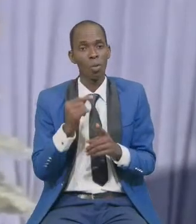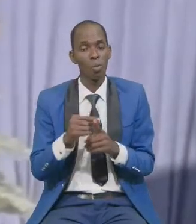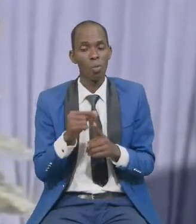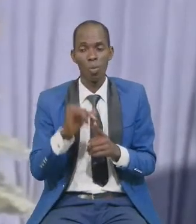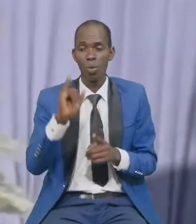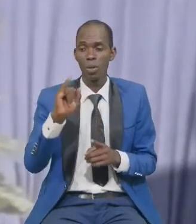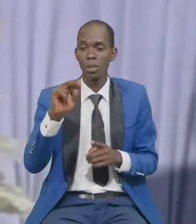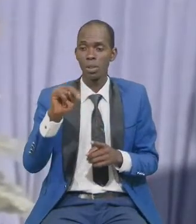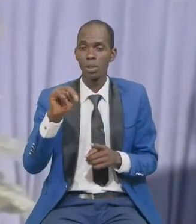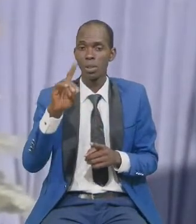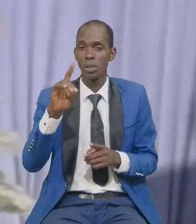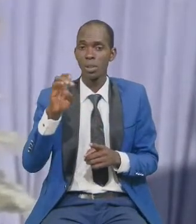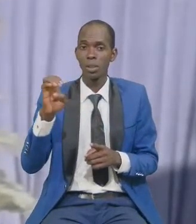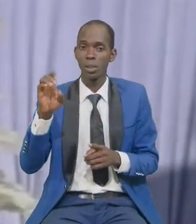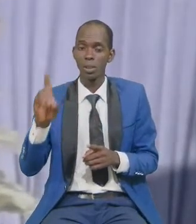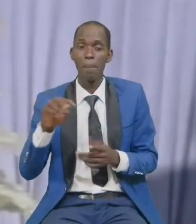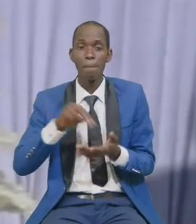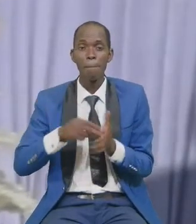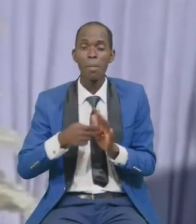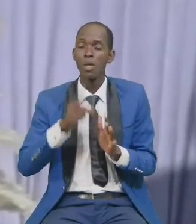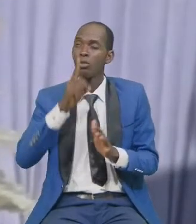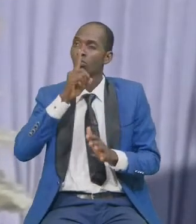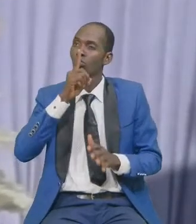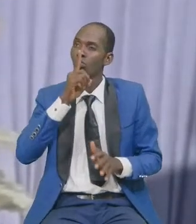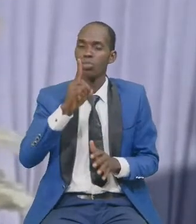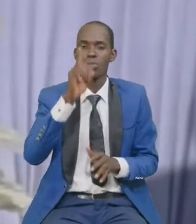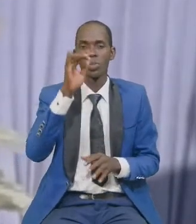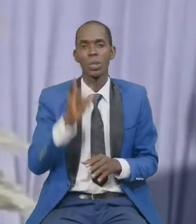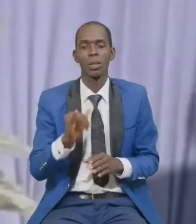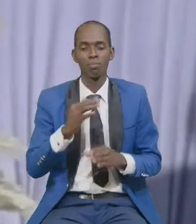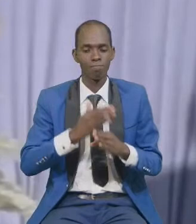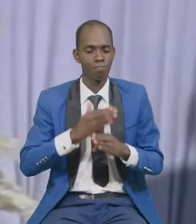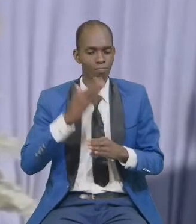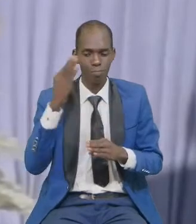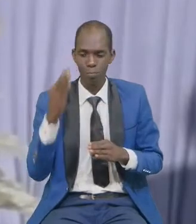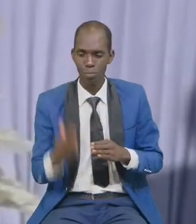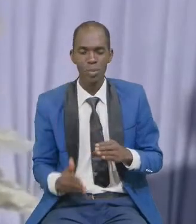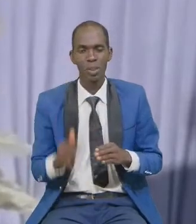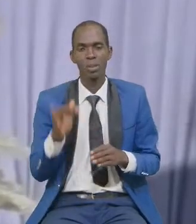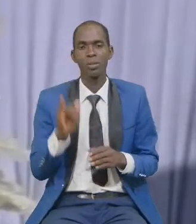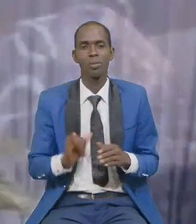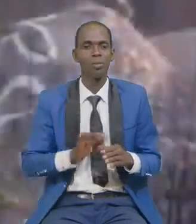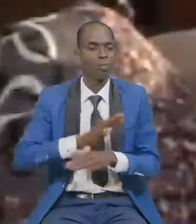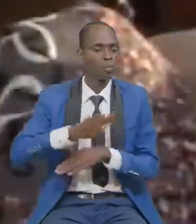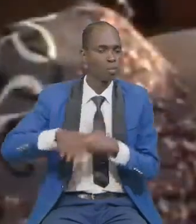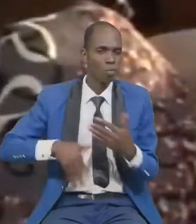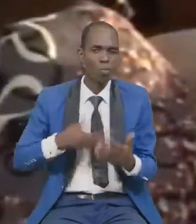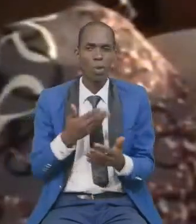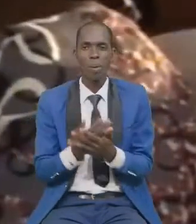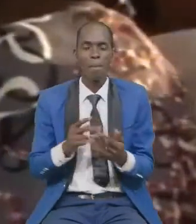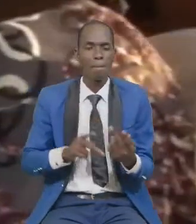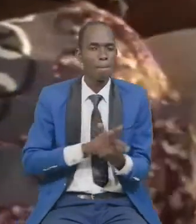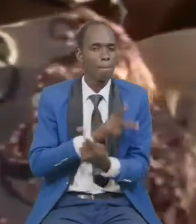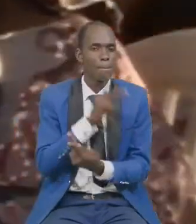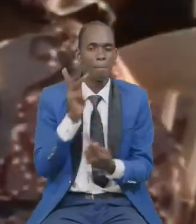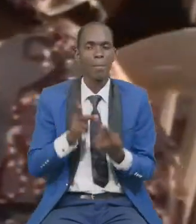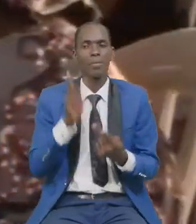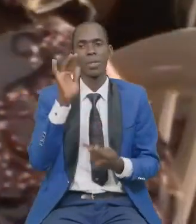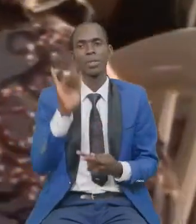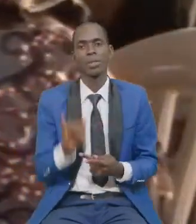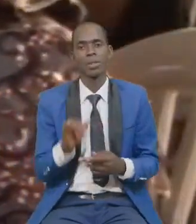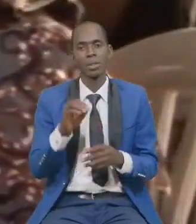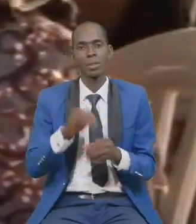means: truly, completely, entirely, perfectly. Romans chapter